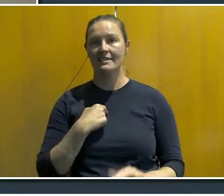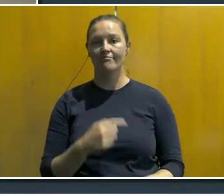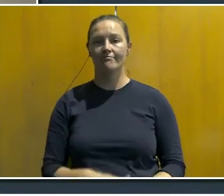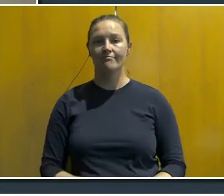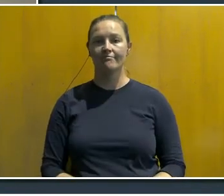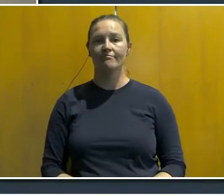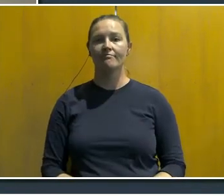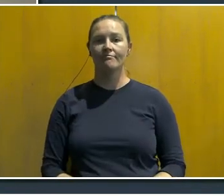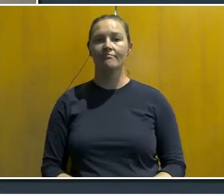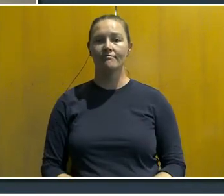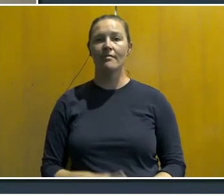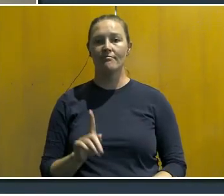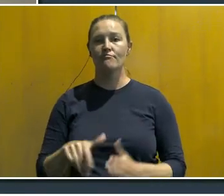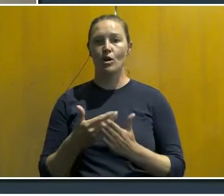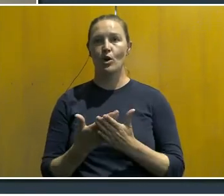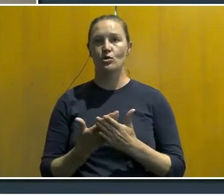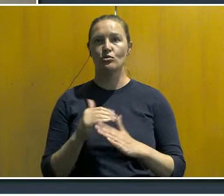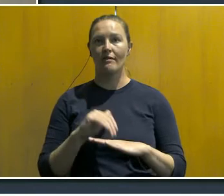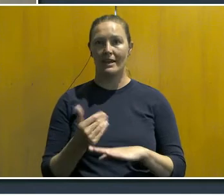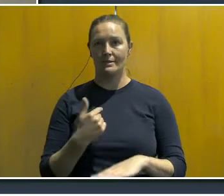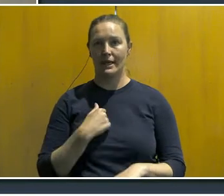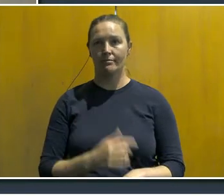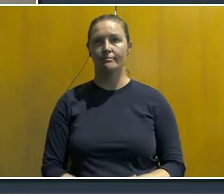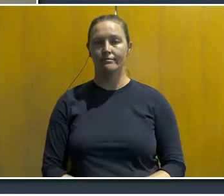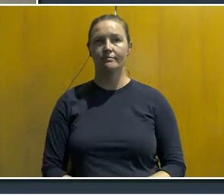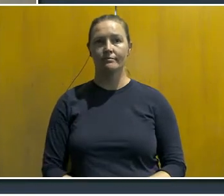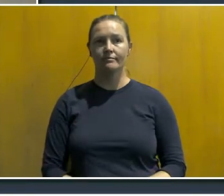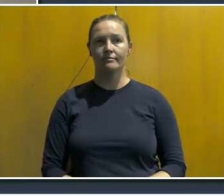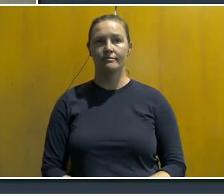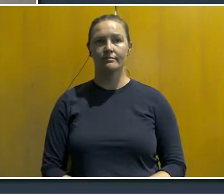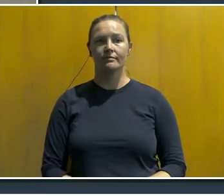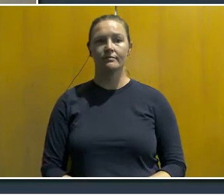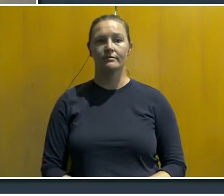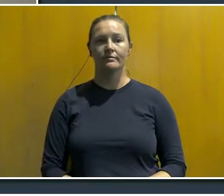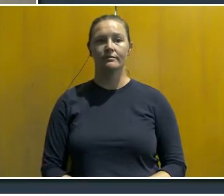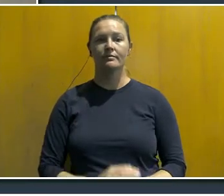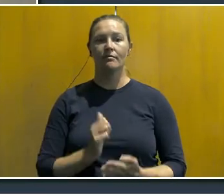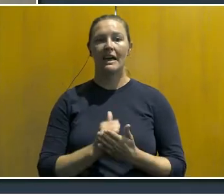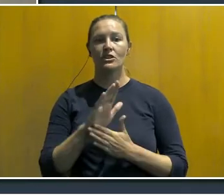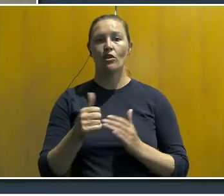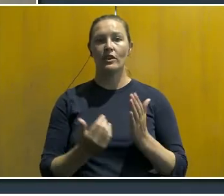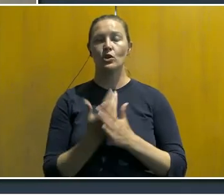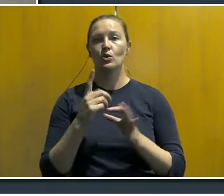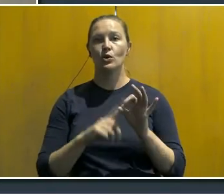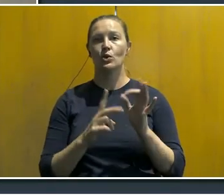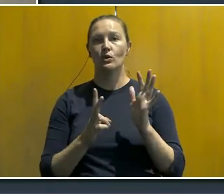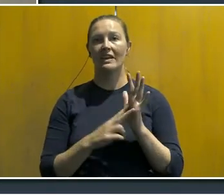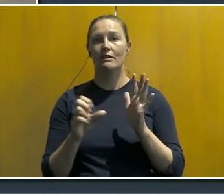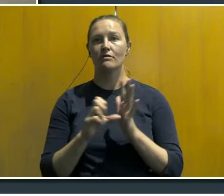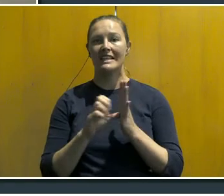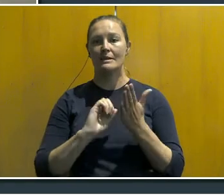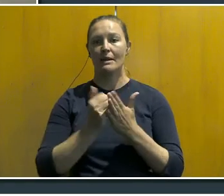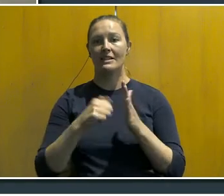affected by this proposal. Just read my submission. Based on the new QV ratings published in the Hawke's Bay